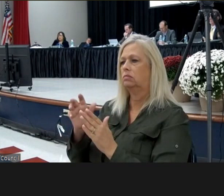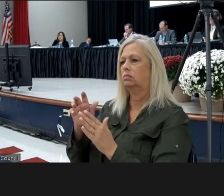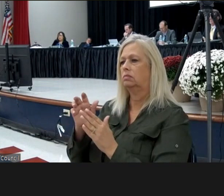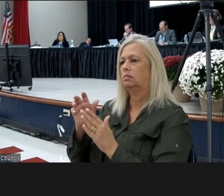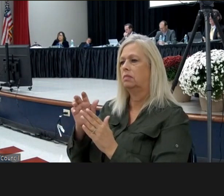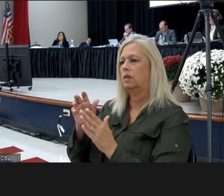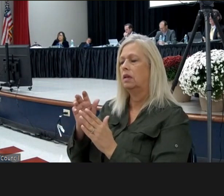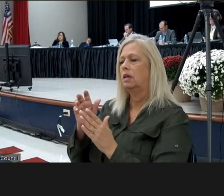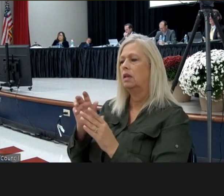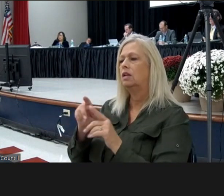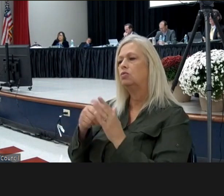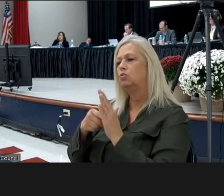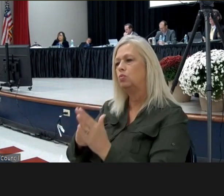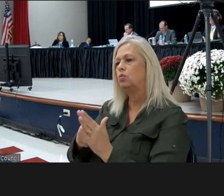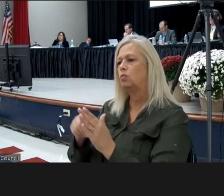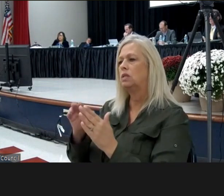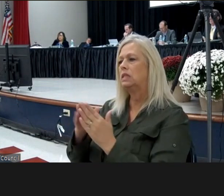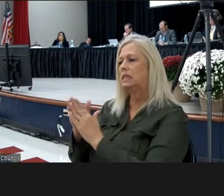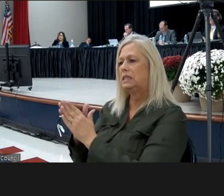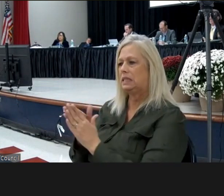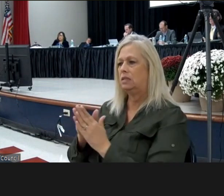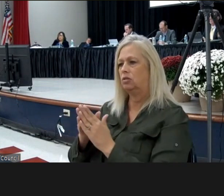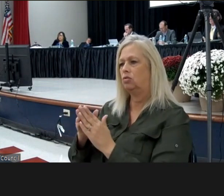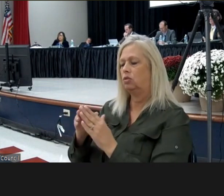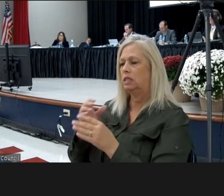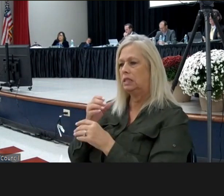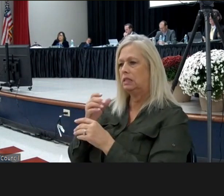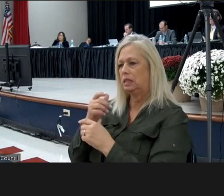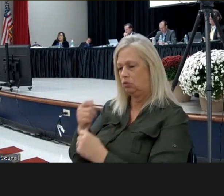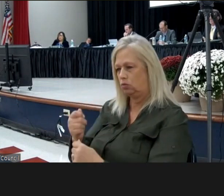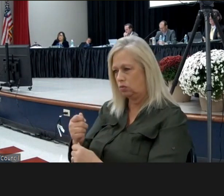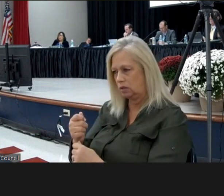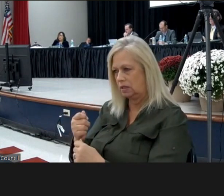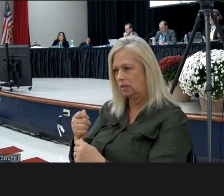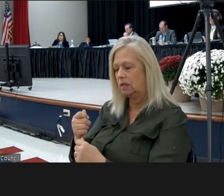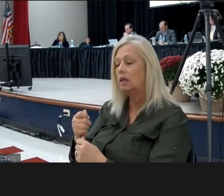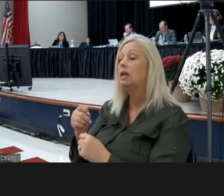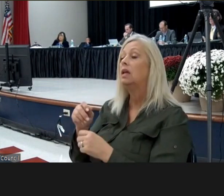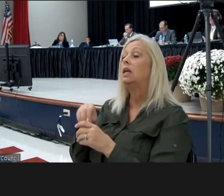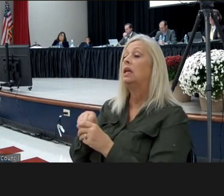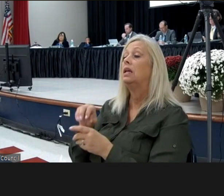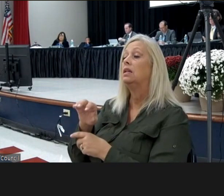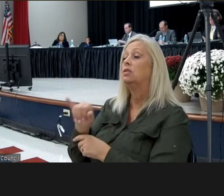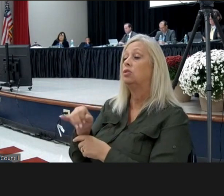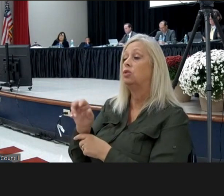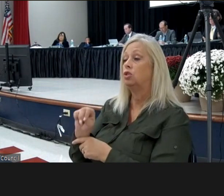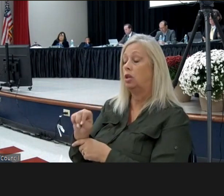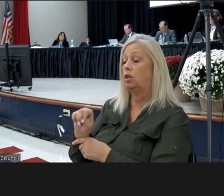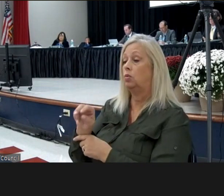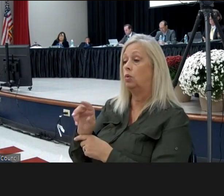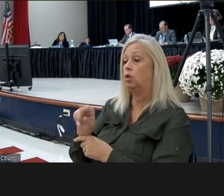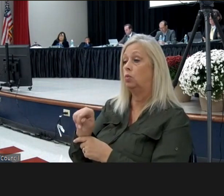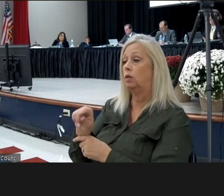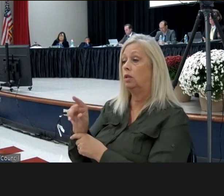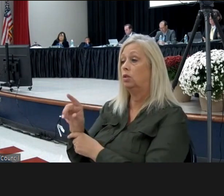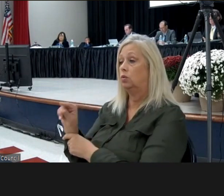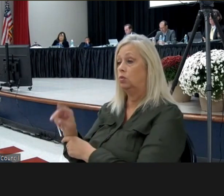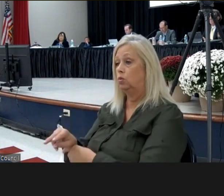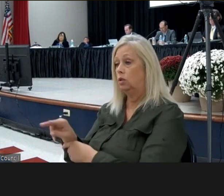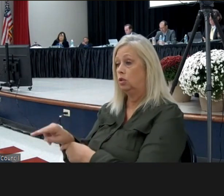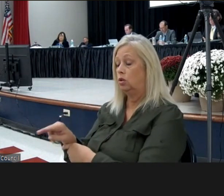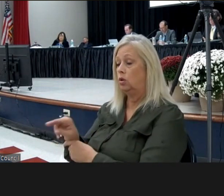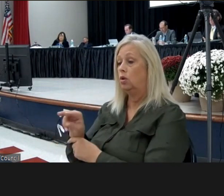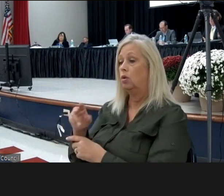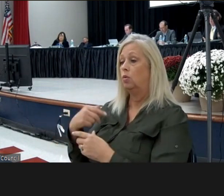the city's interest in coordinating that project all the way through. In January of 2022, we issued an RFI for